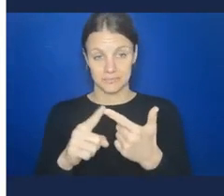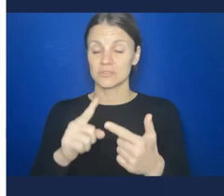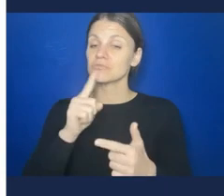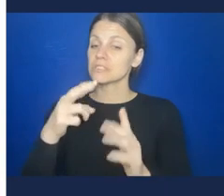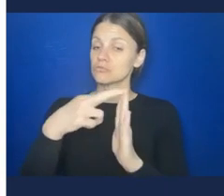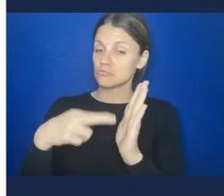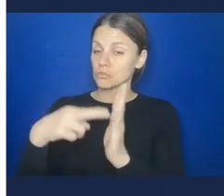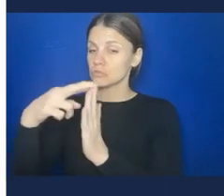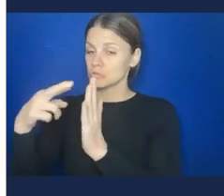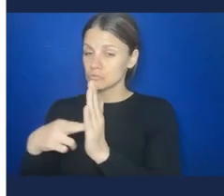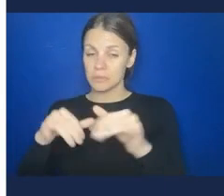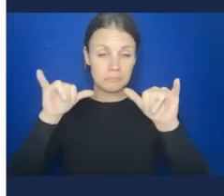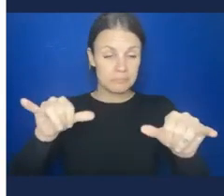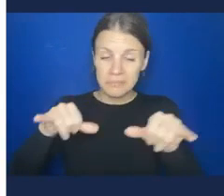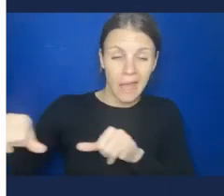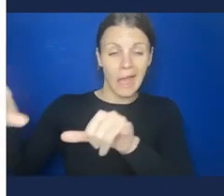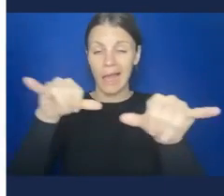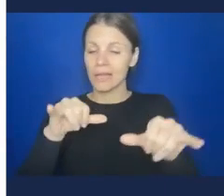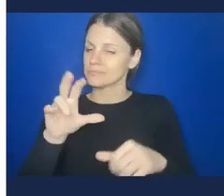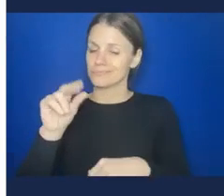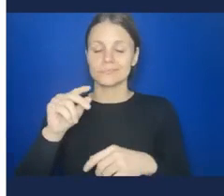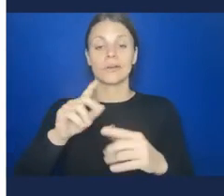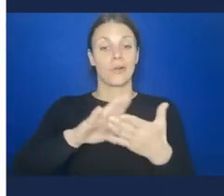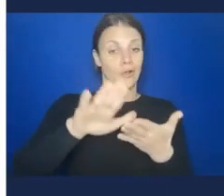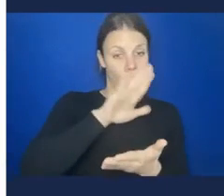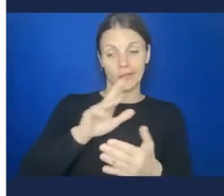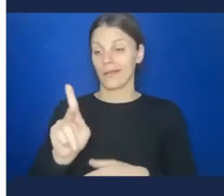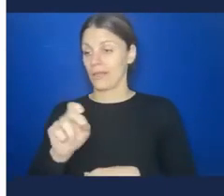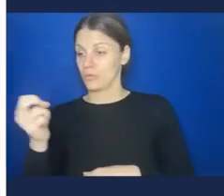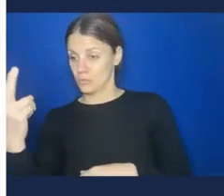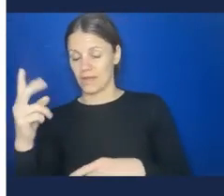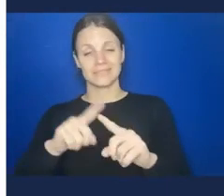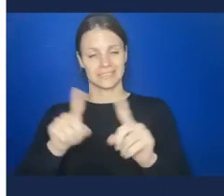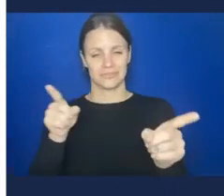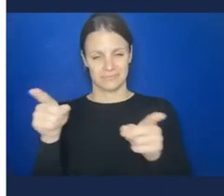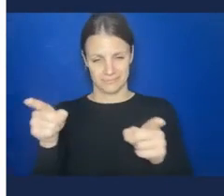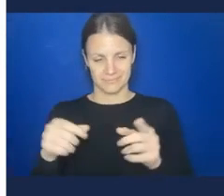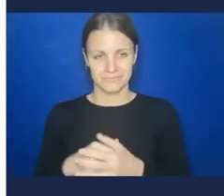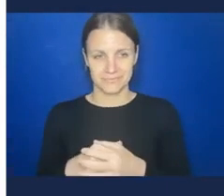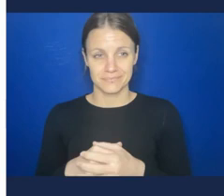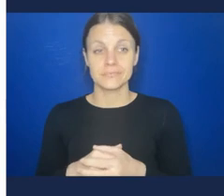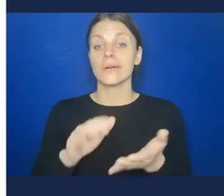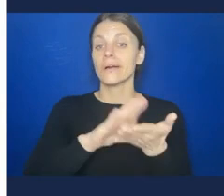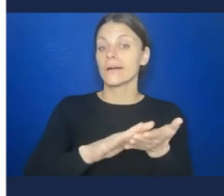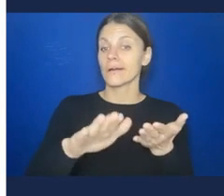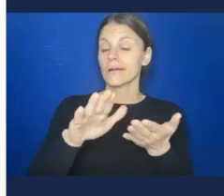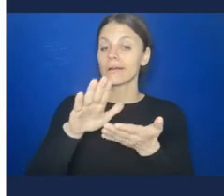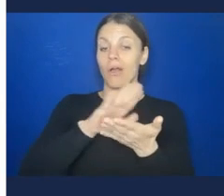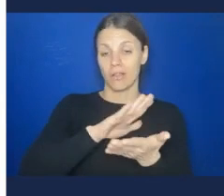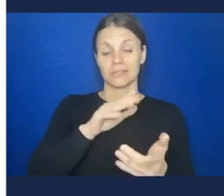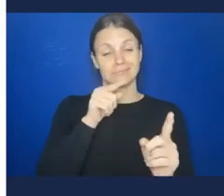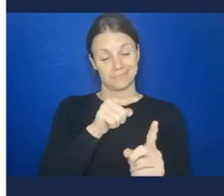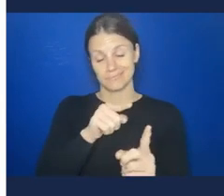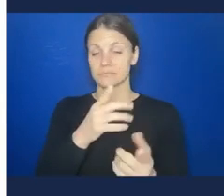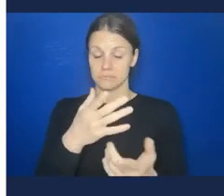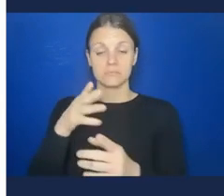between college and K-12. So in the K-12 context, we have cases like